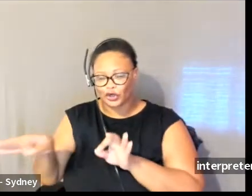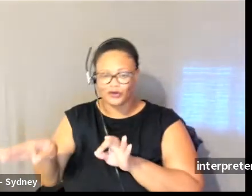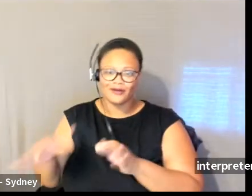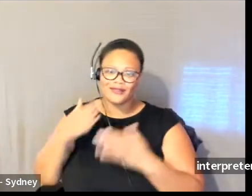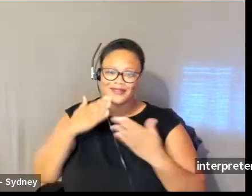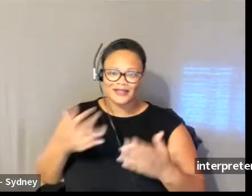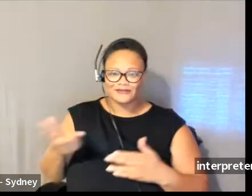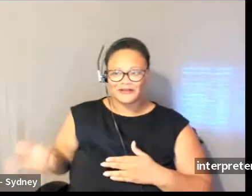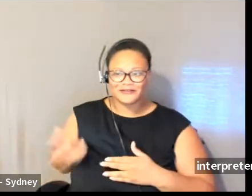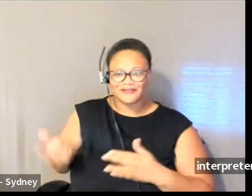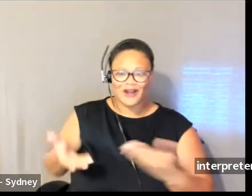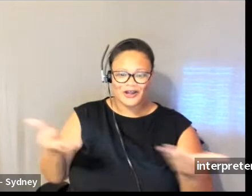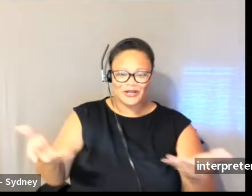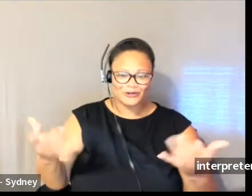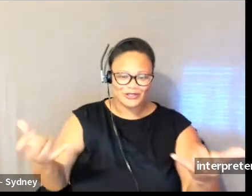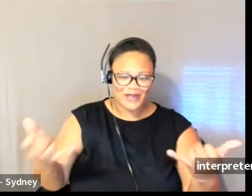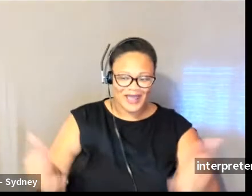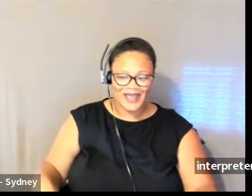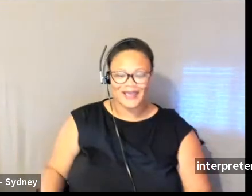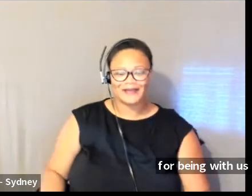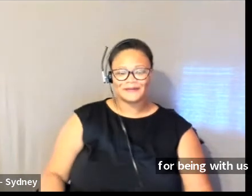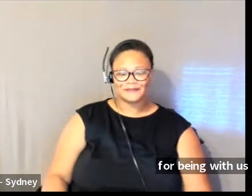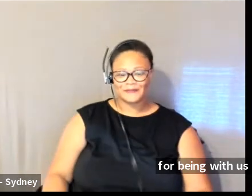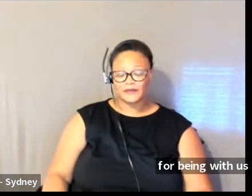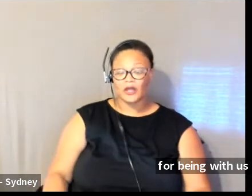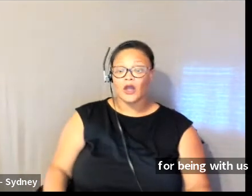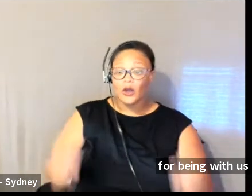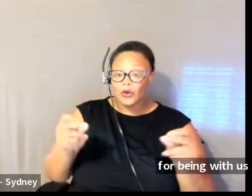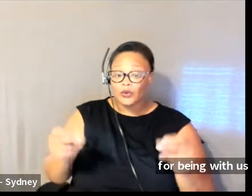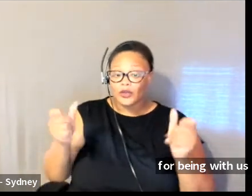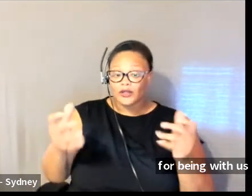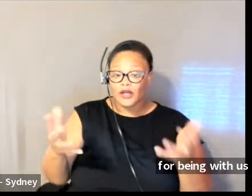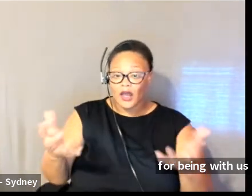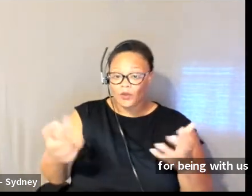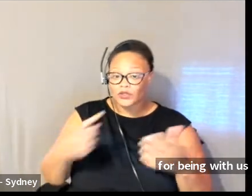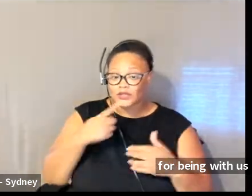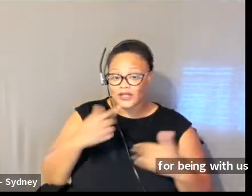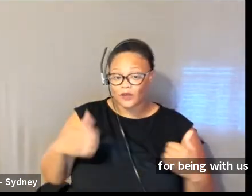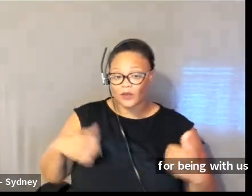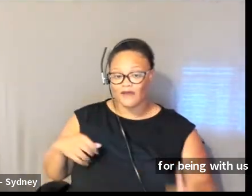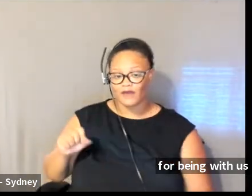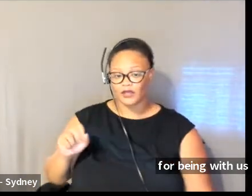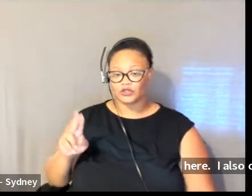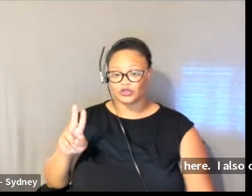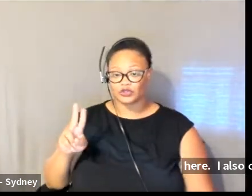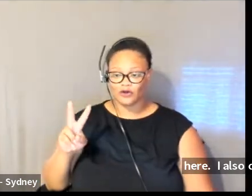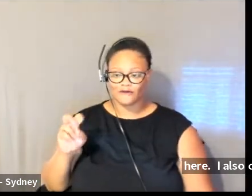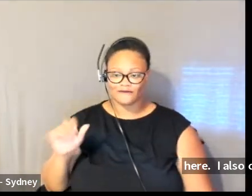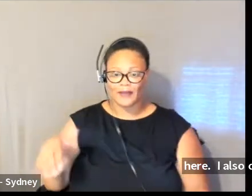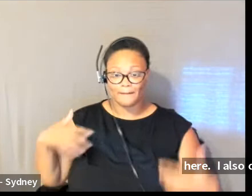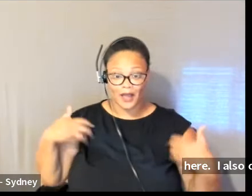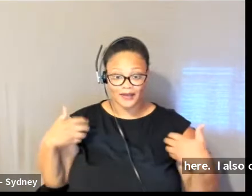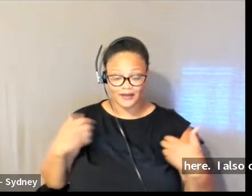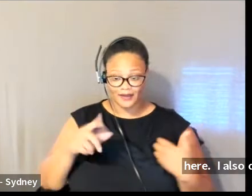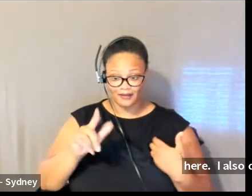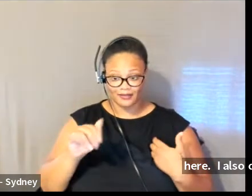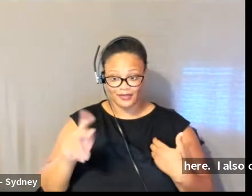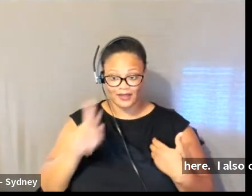y'all here. I also quickly wanted to say that we have a survey monkey that will be added. If you